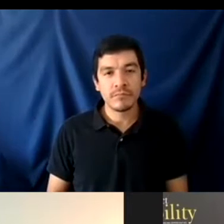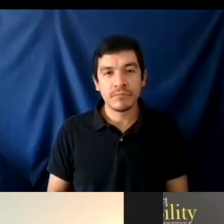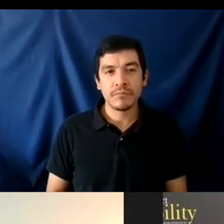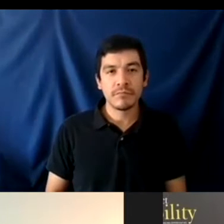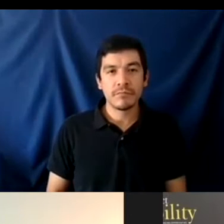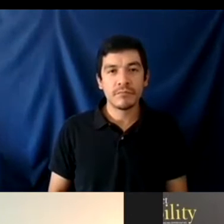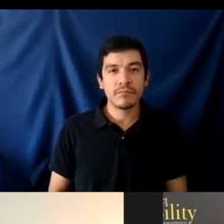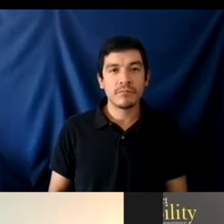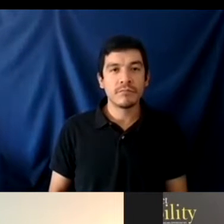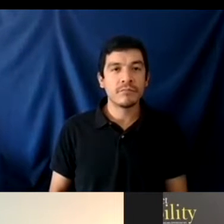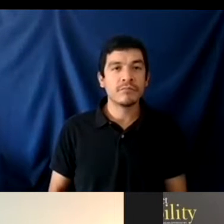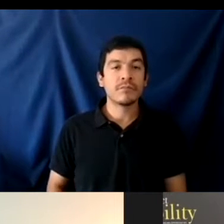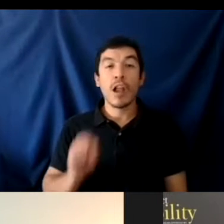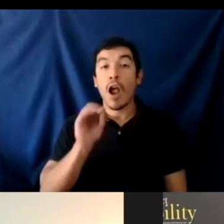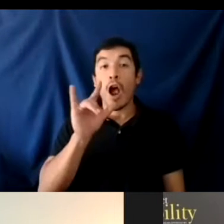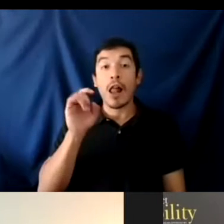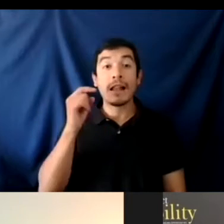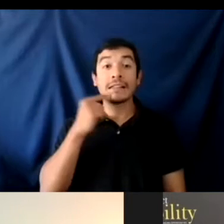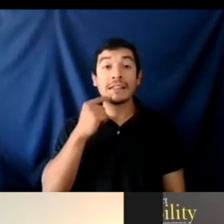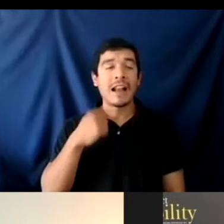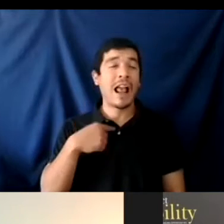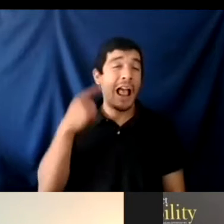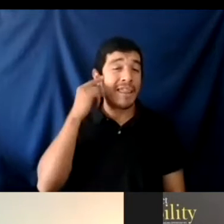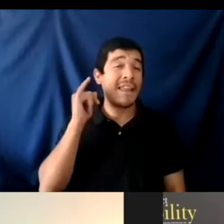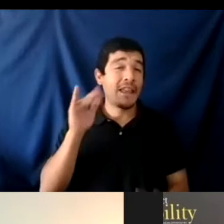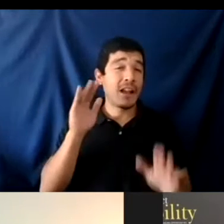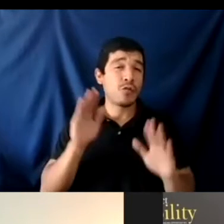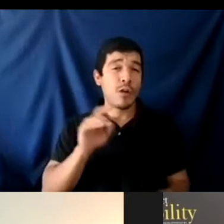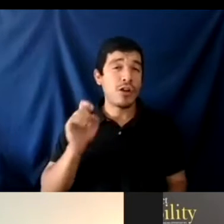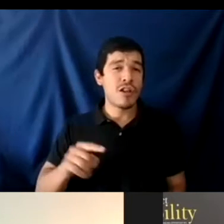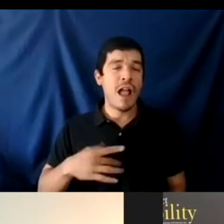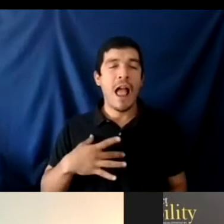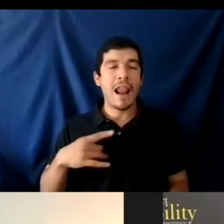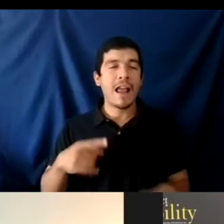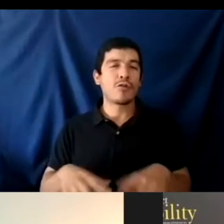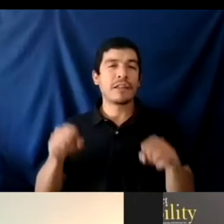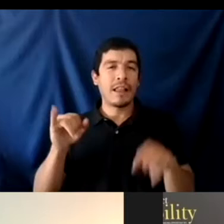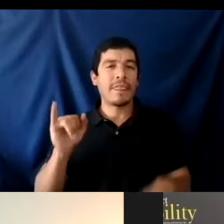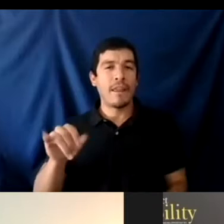I think that's a really great question. I'd like to take a stab at